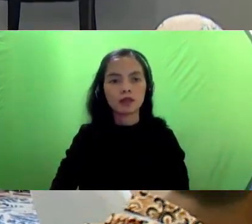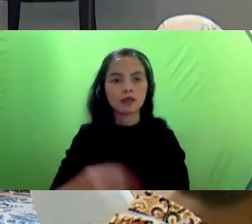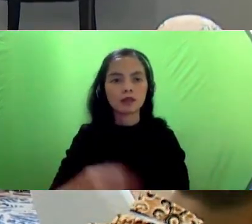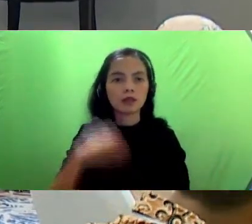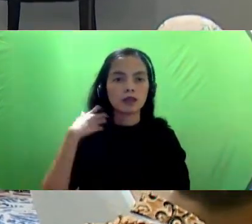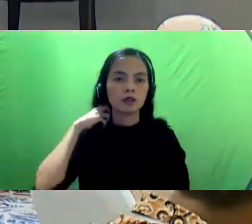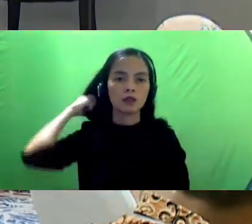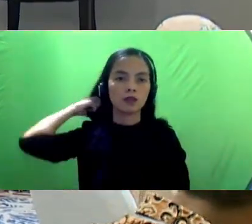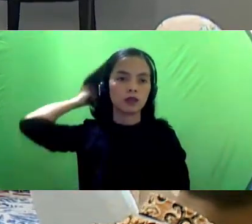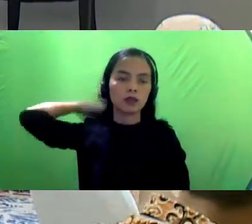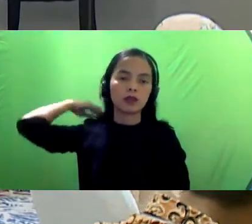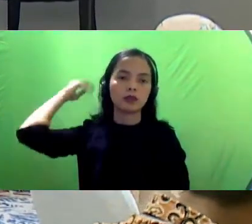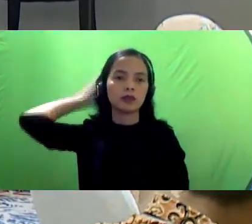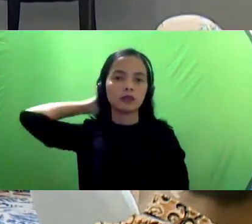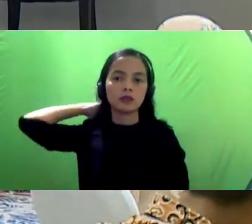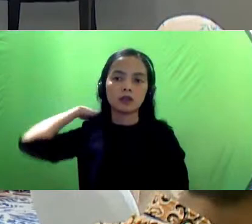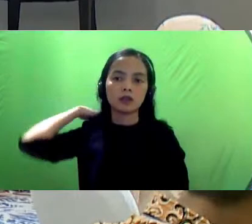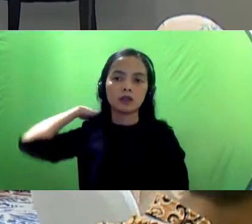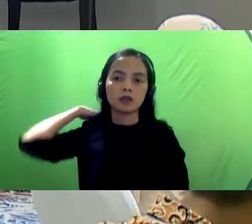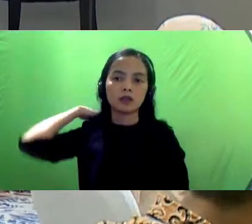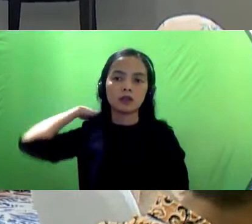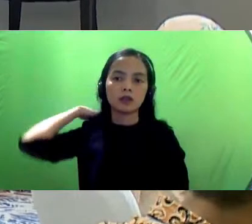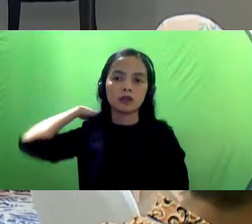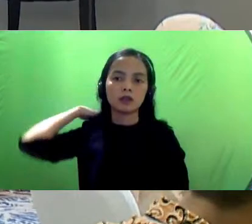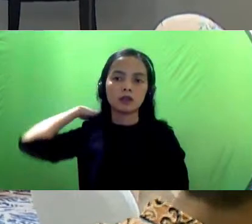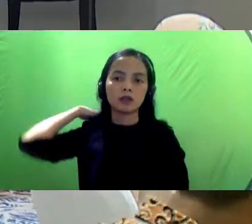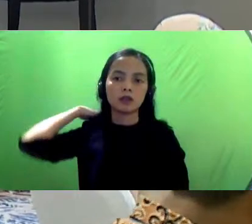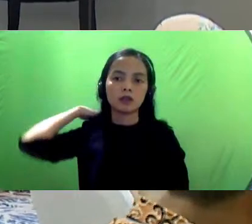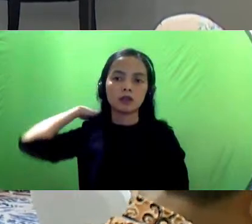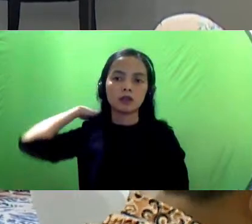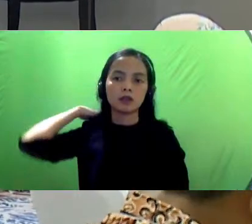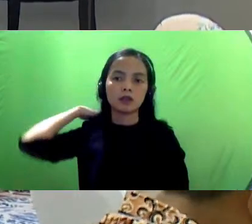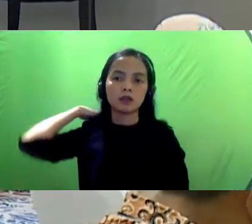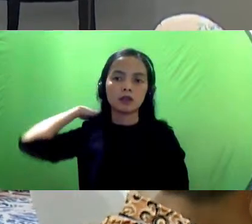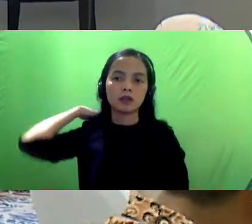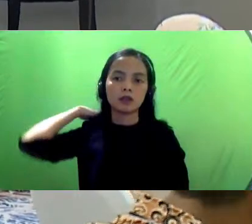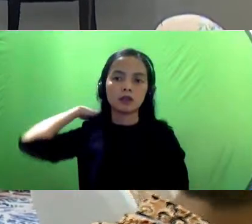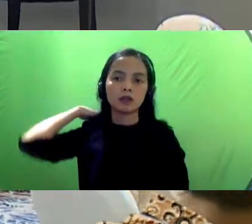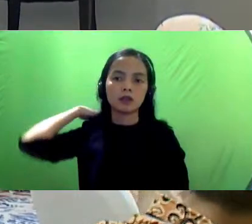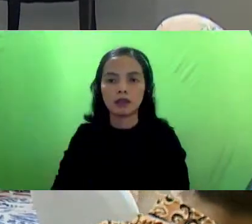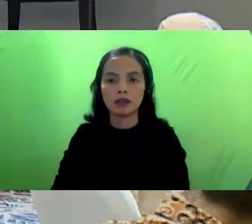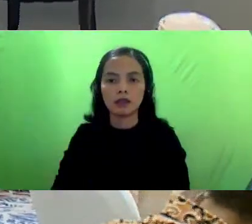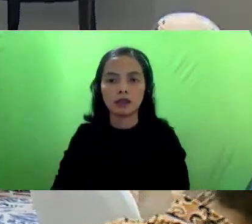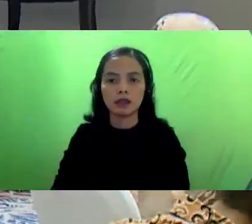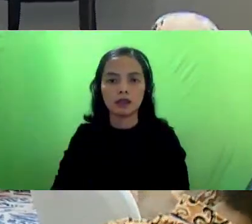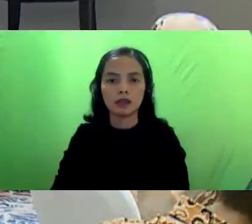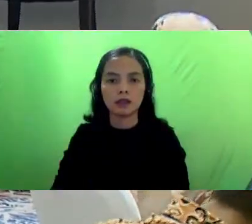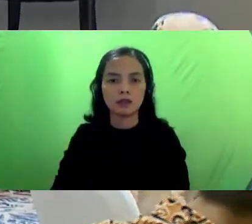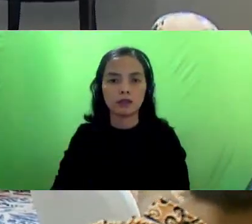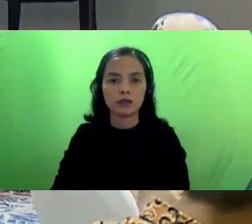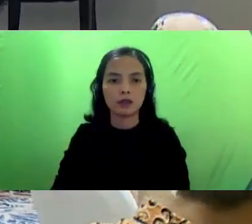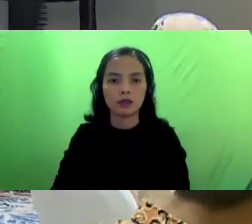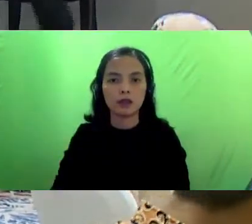Mbak, iya, ya, silakan Pak Elan. Ya, Pak. Oke.